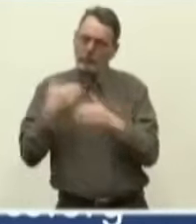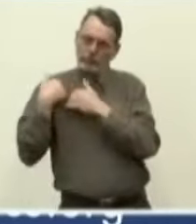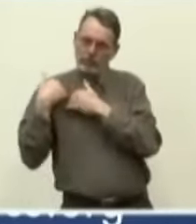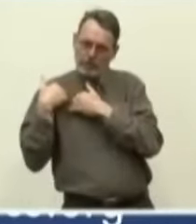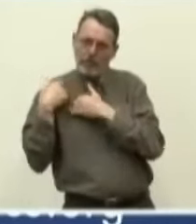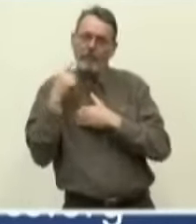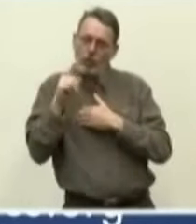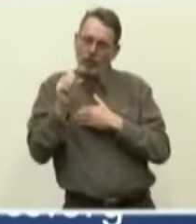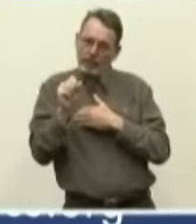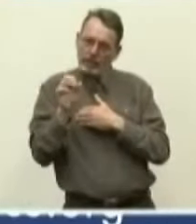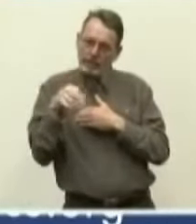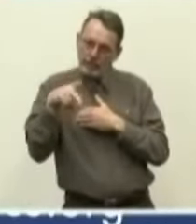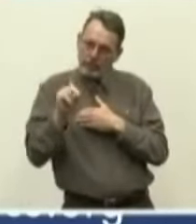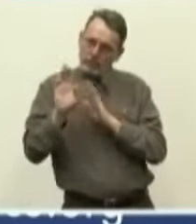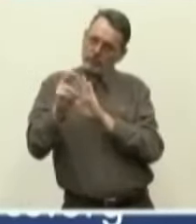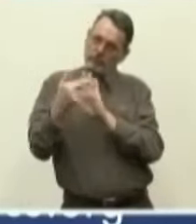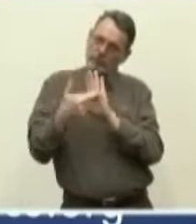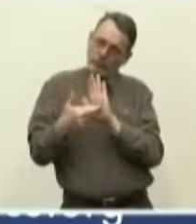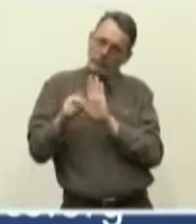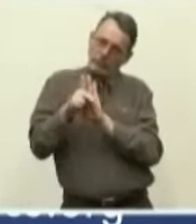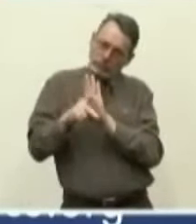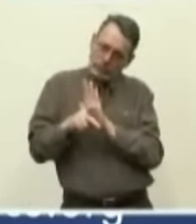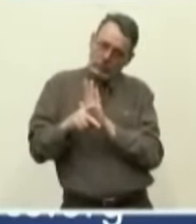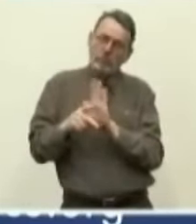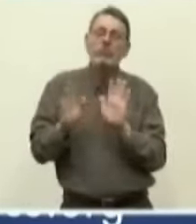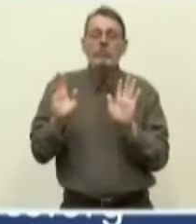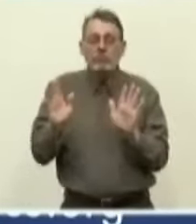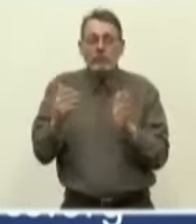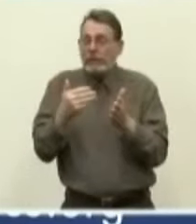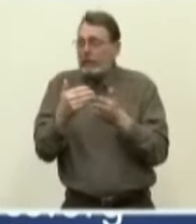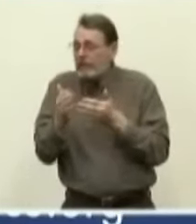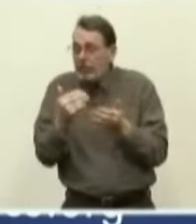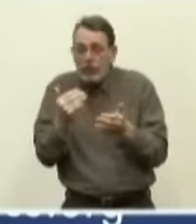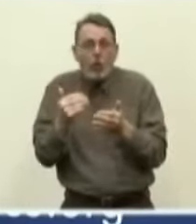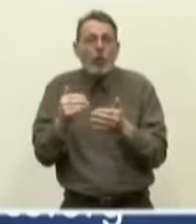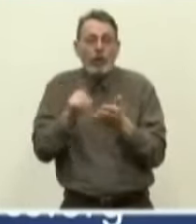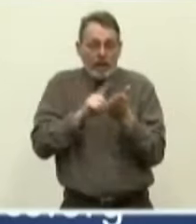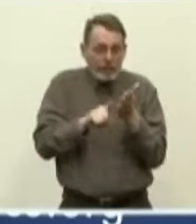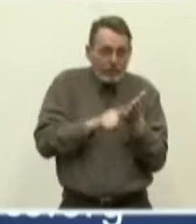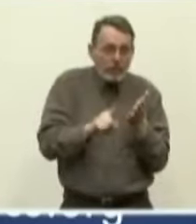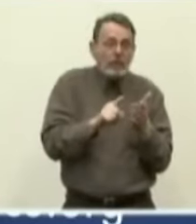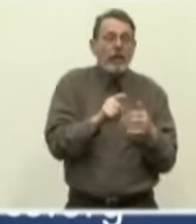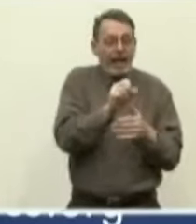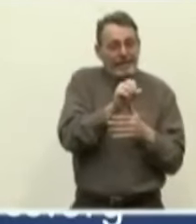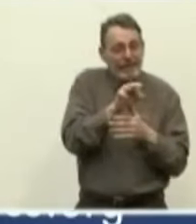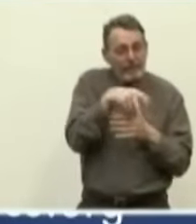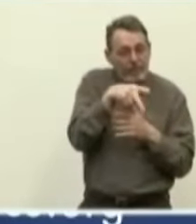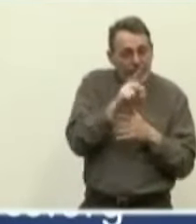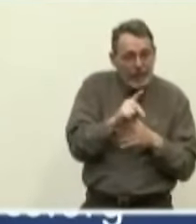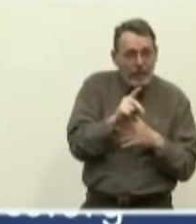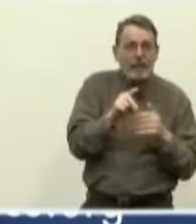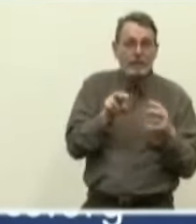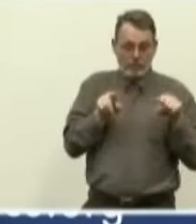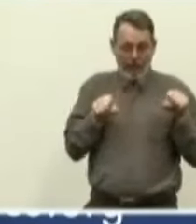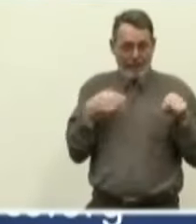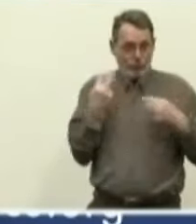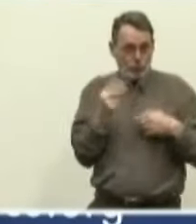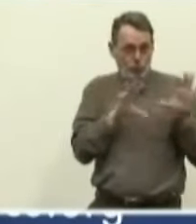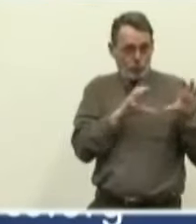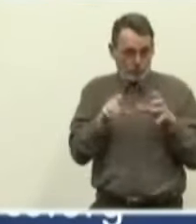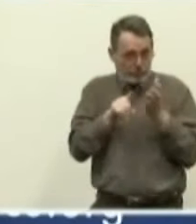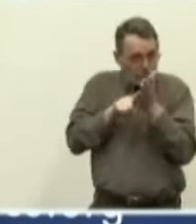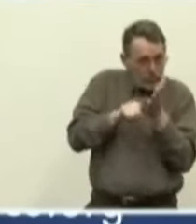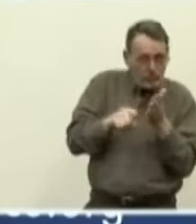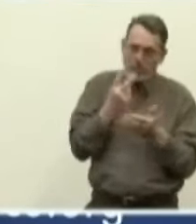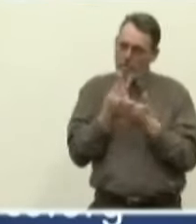of SFPD policy. Although the investigations of both SFPD units run in parallel, each has